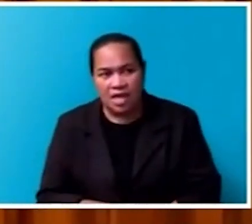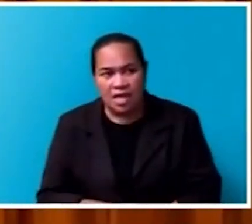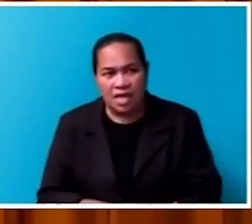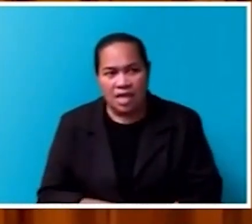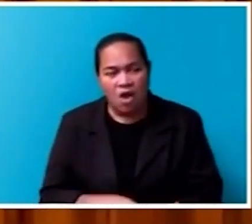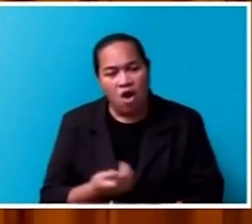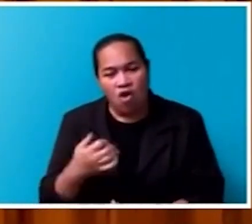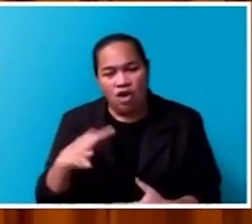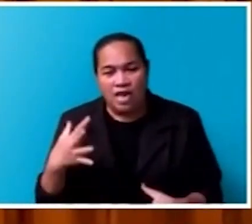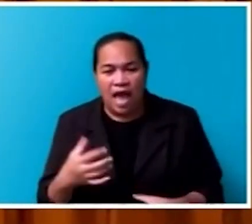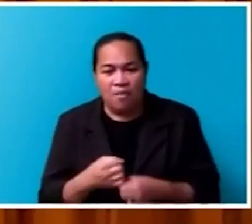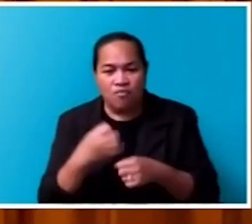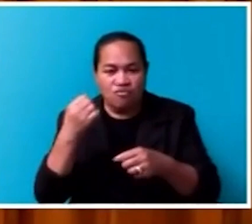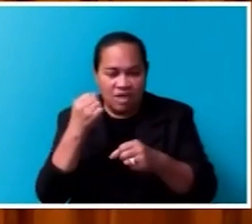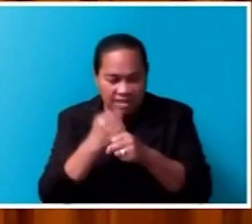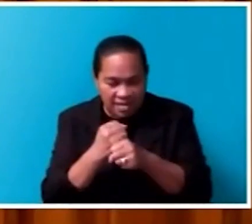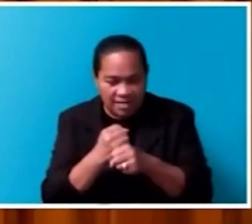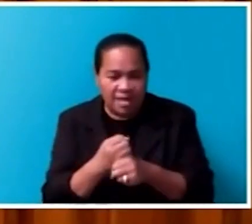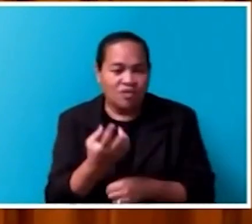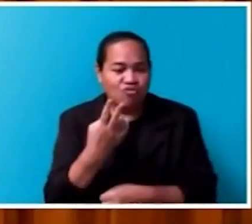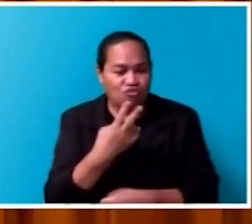updated to 2021.